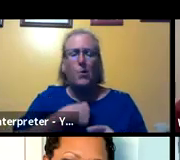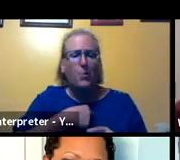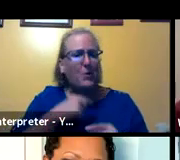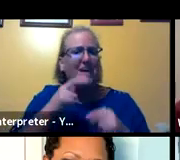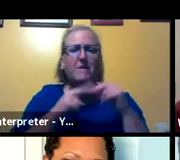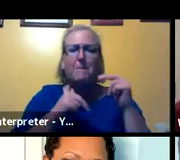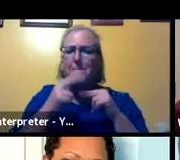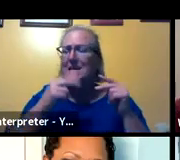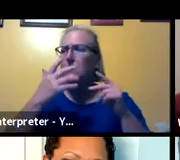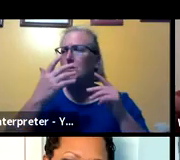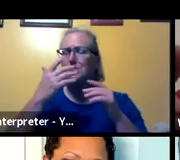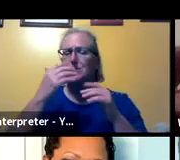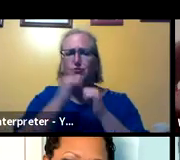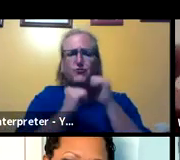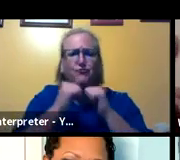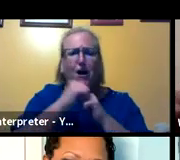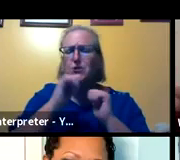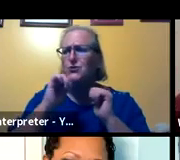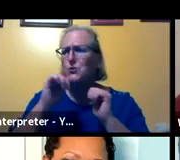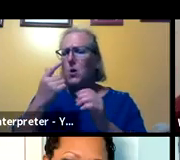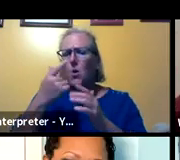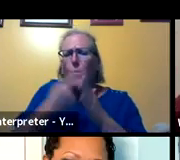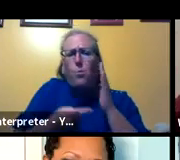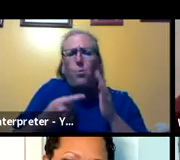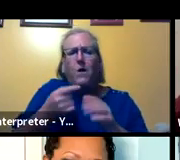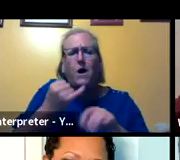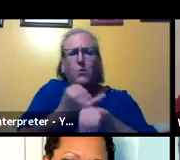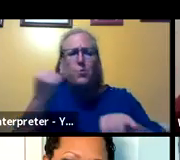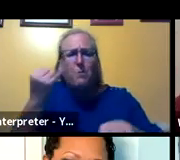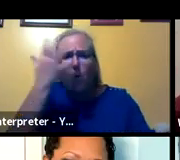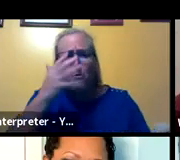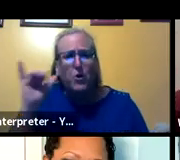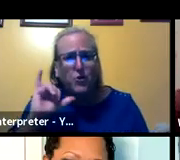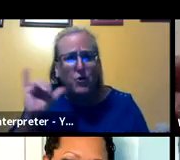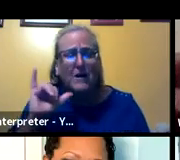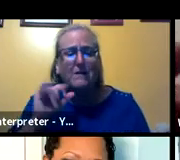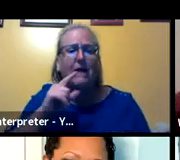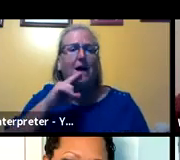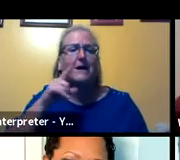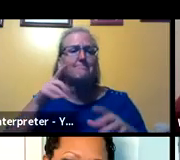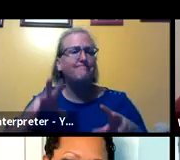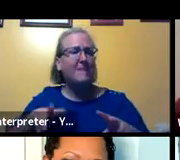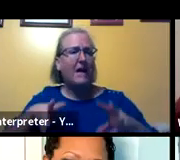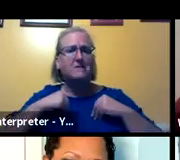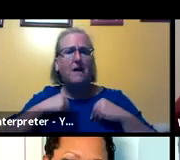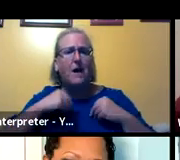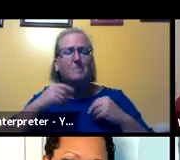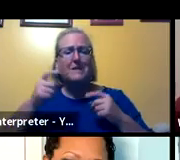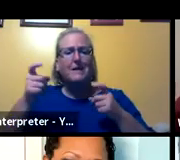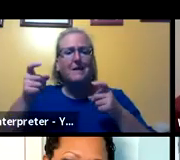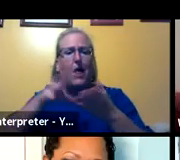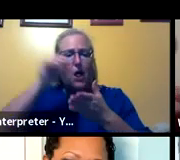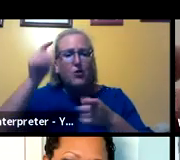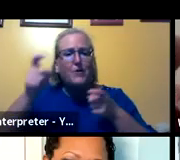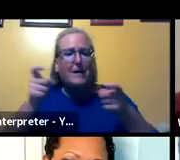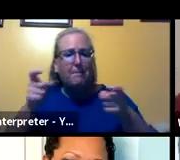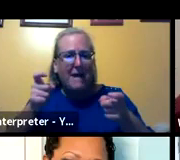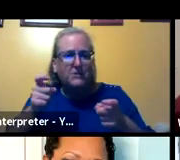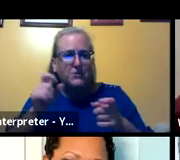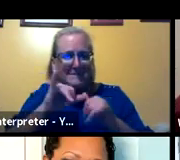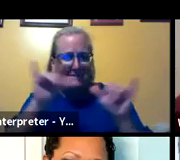around how the remote learning will look. Adopting a learning management system. Back in the spring, we used